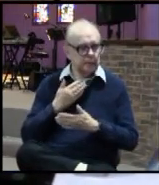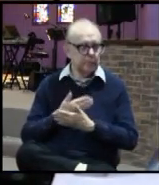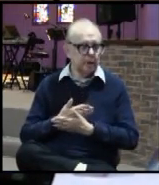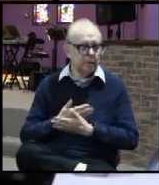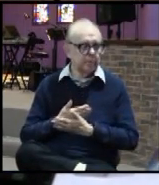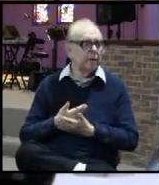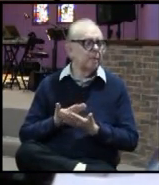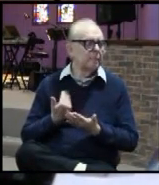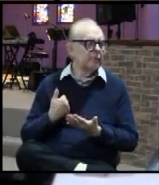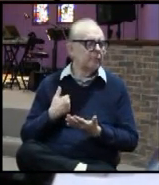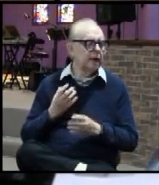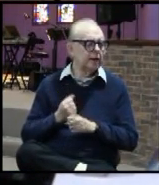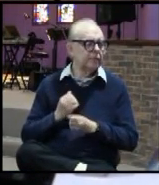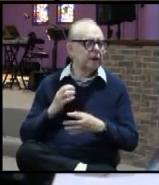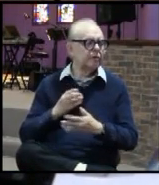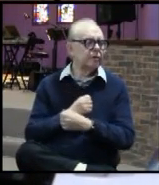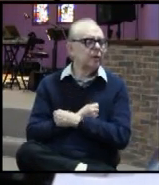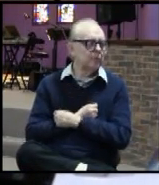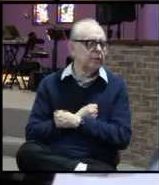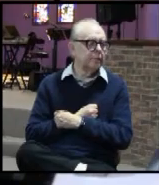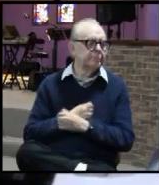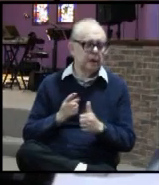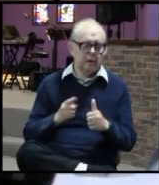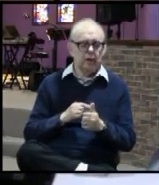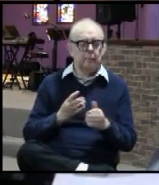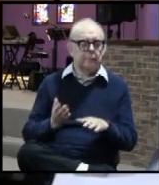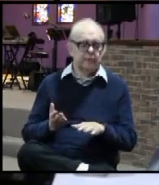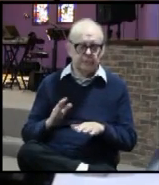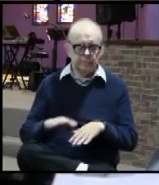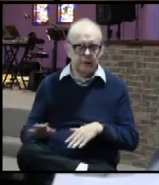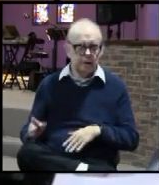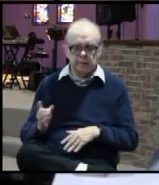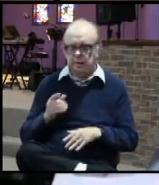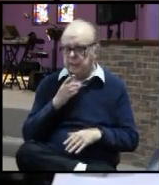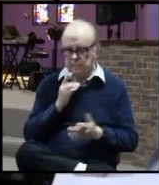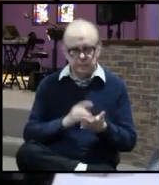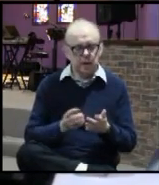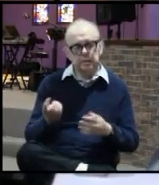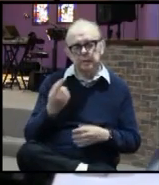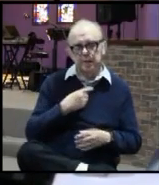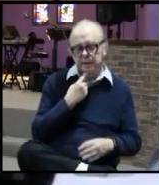Our first child. Amen. Having the doctor come out and say,